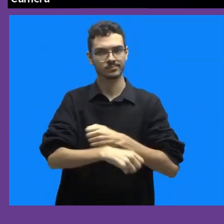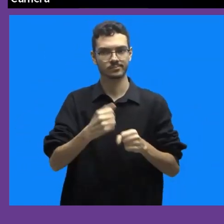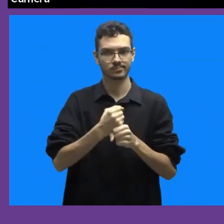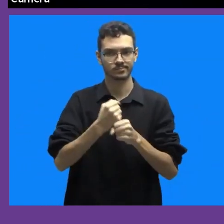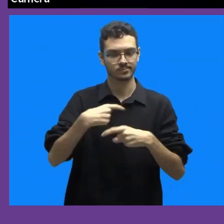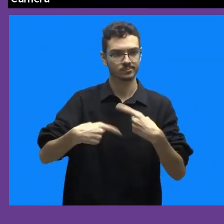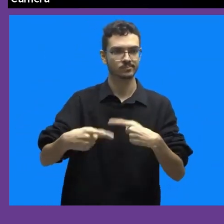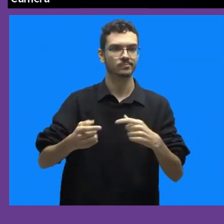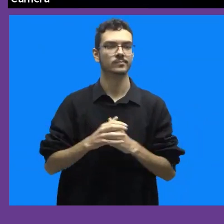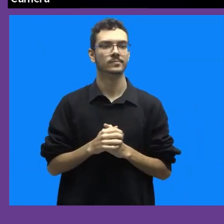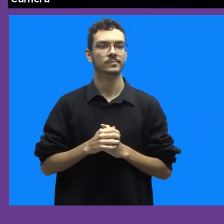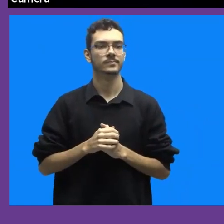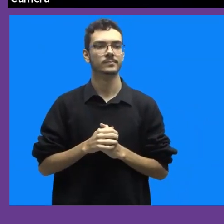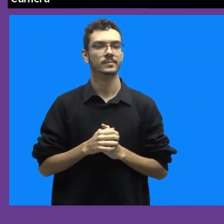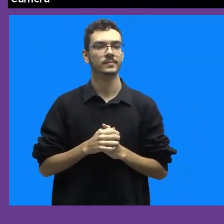our educational framework.